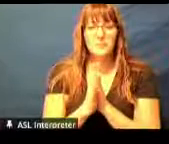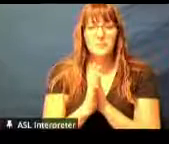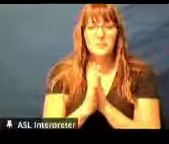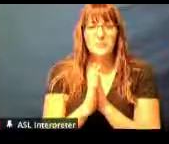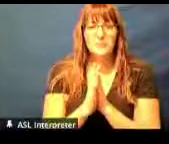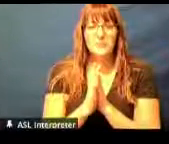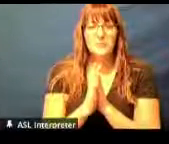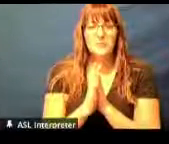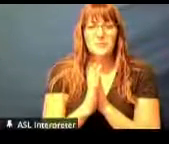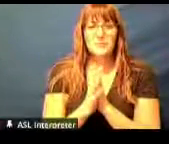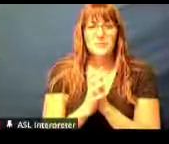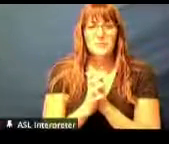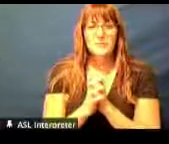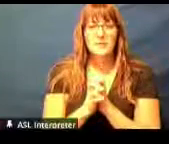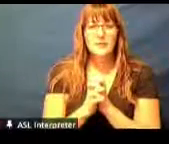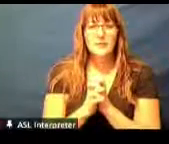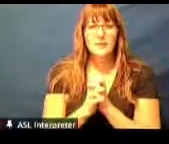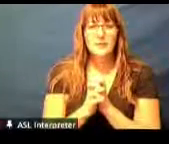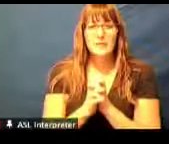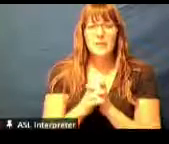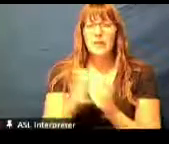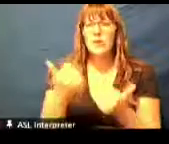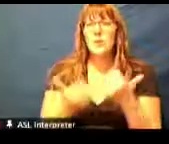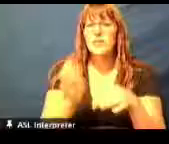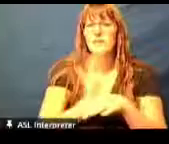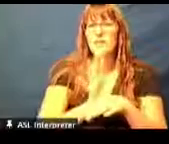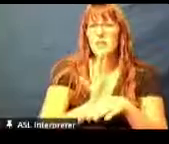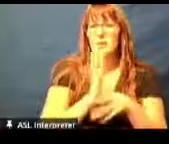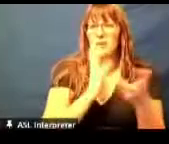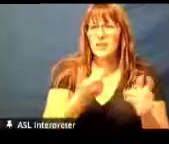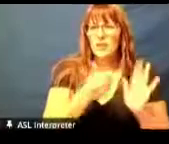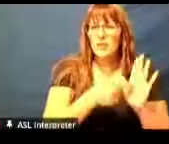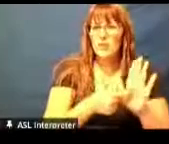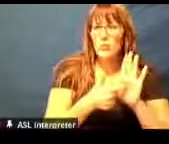say one of our, which videos did we do already?